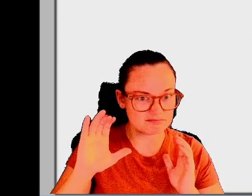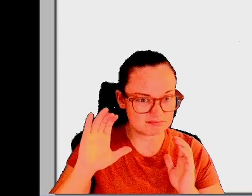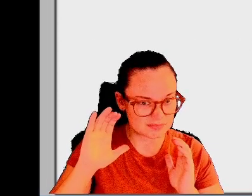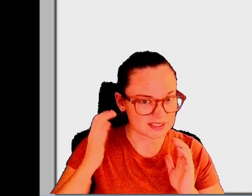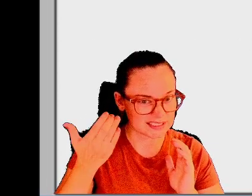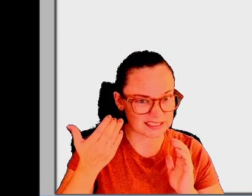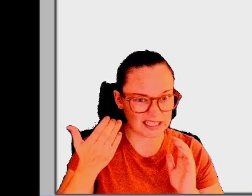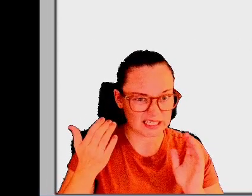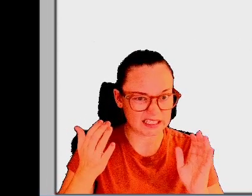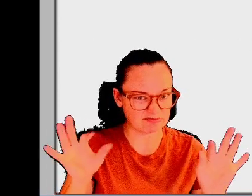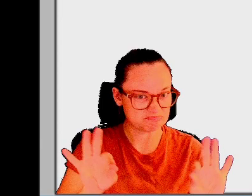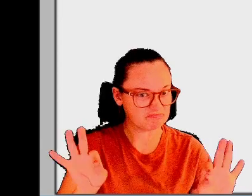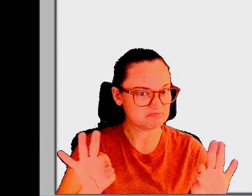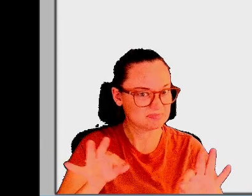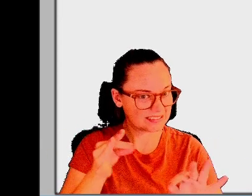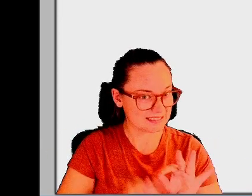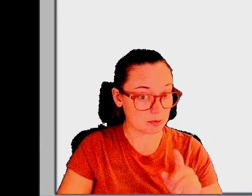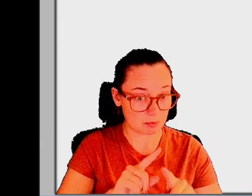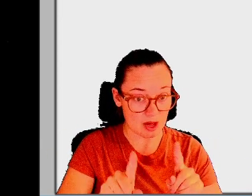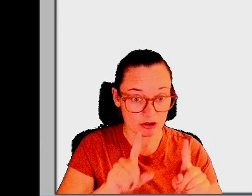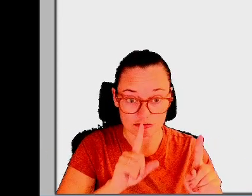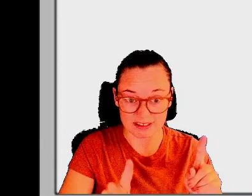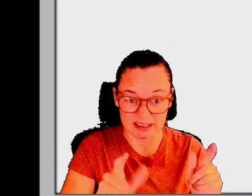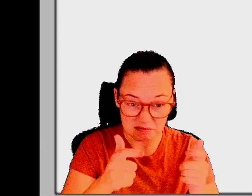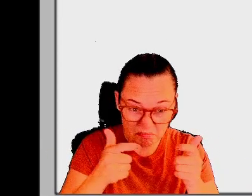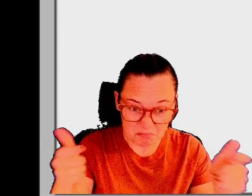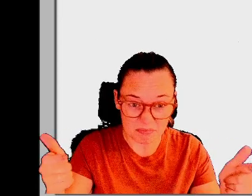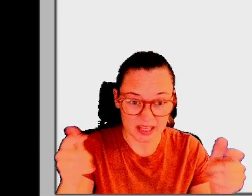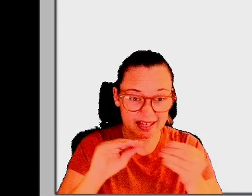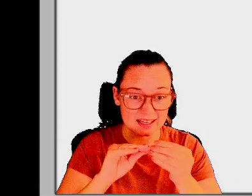you on the calculator. I'm going to take